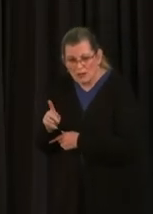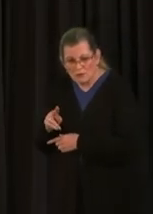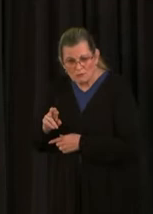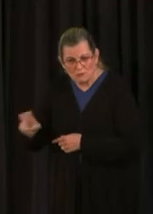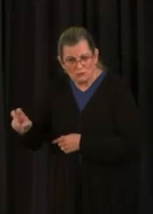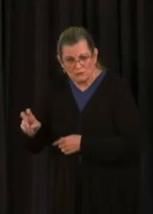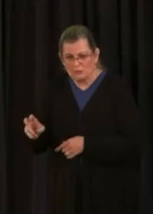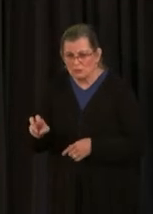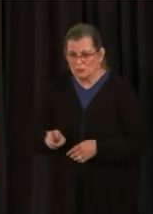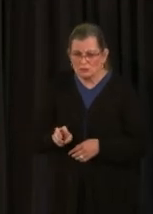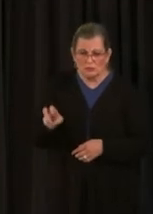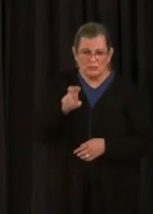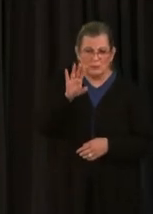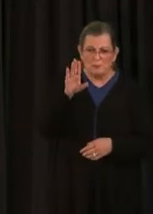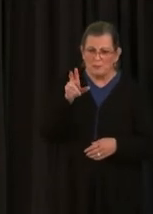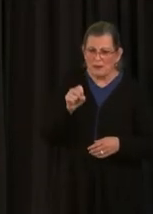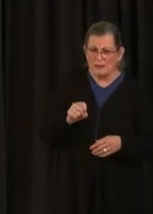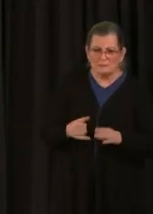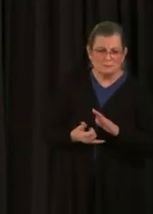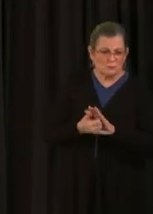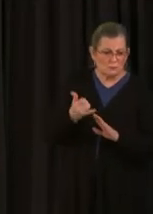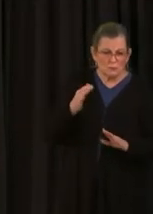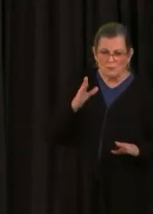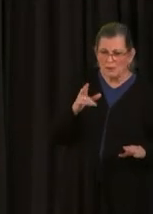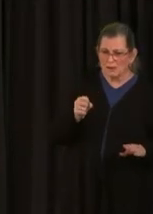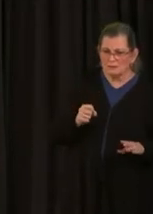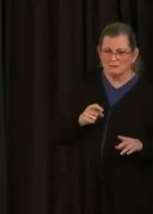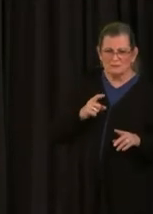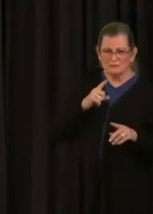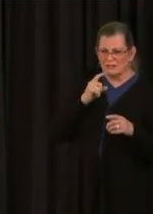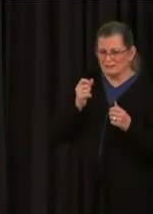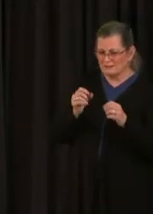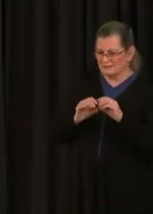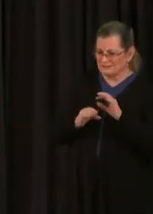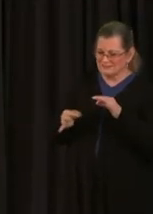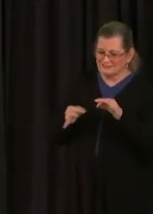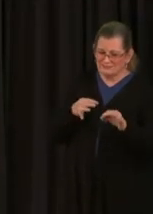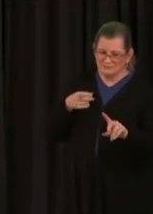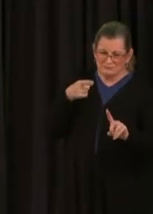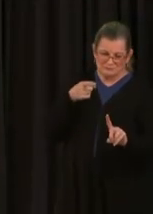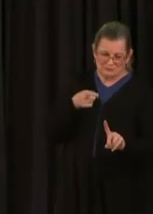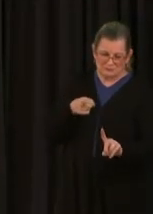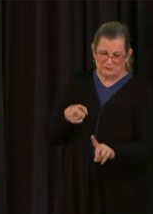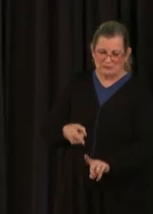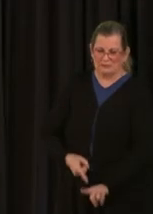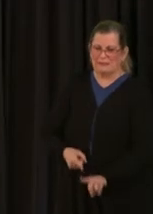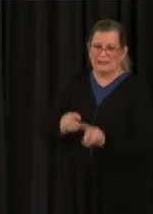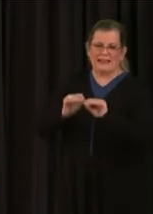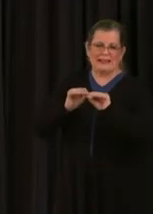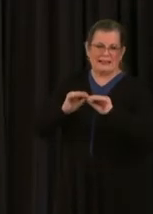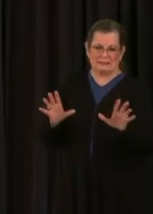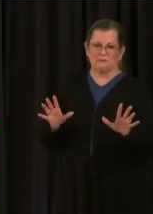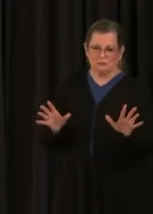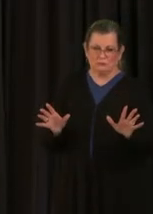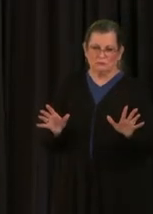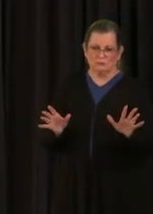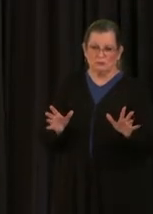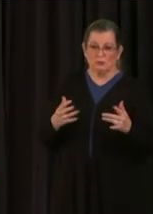guidance for anybody in public transit on steps they had to take regarding face coverings. And to kind of put this into context and